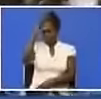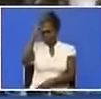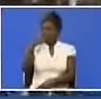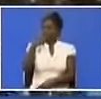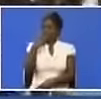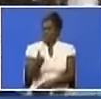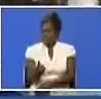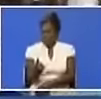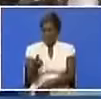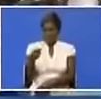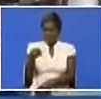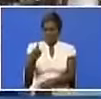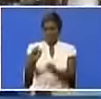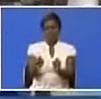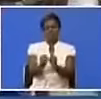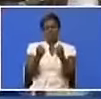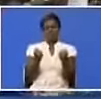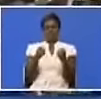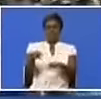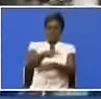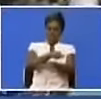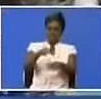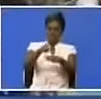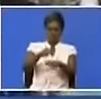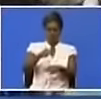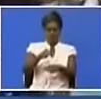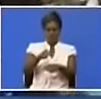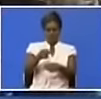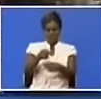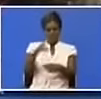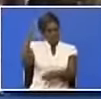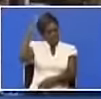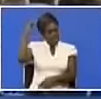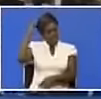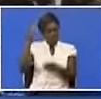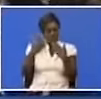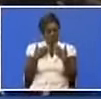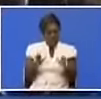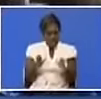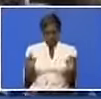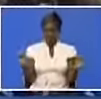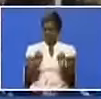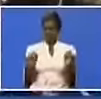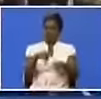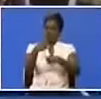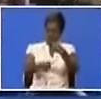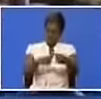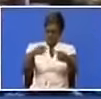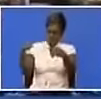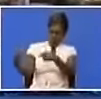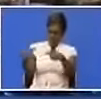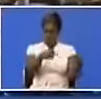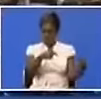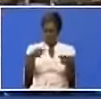by President Uhuru Kenyatta, says that our mission in Somalia is not yet done, and they will continue until the threat